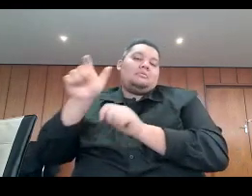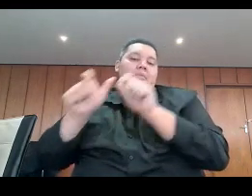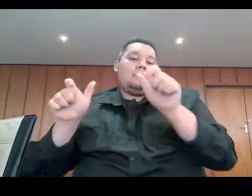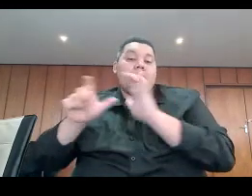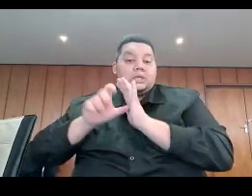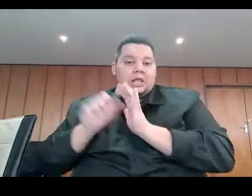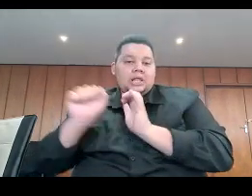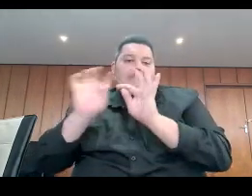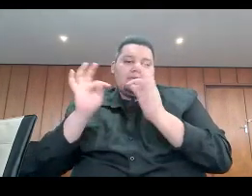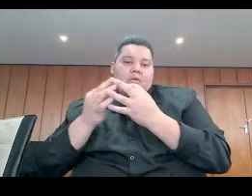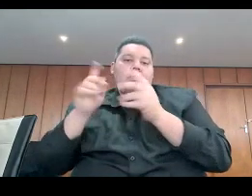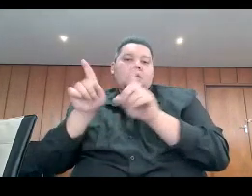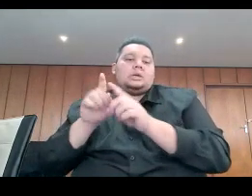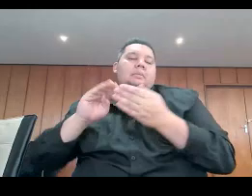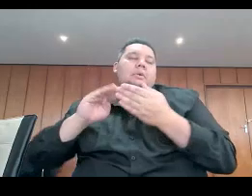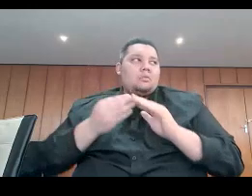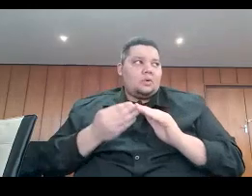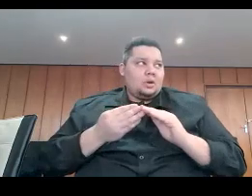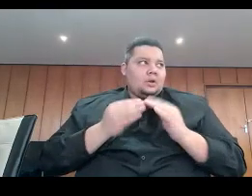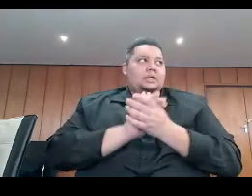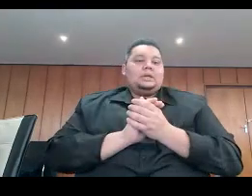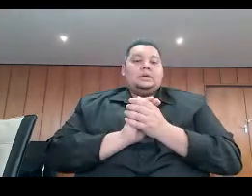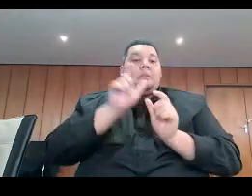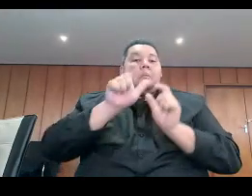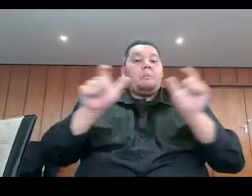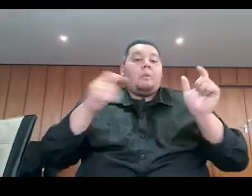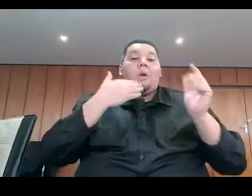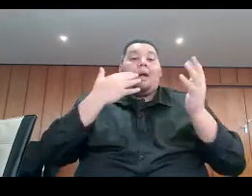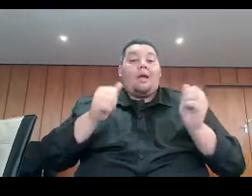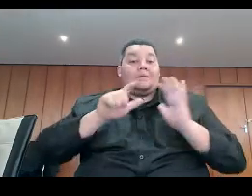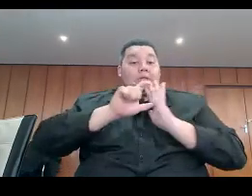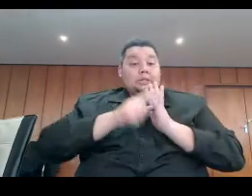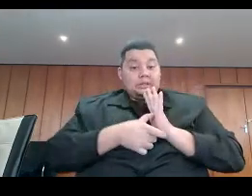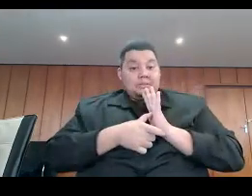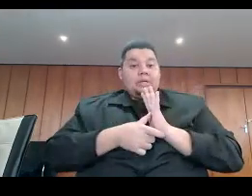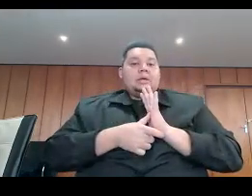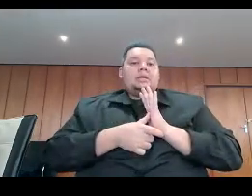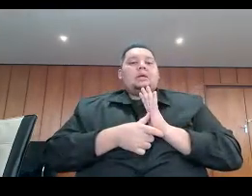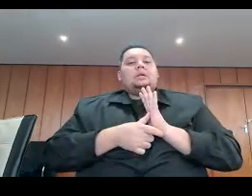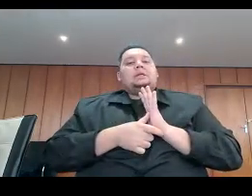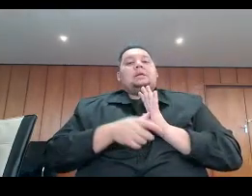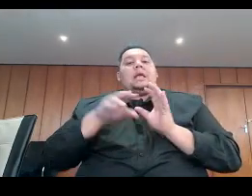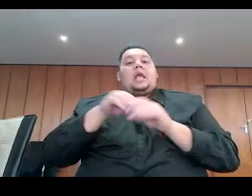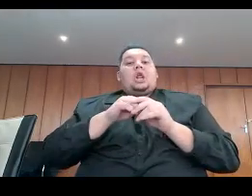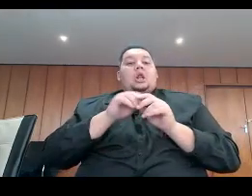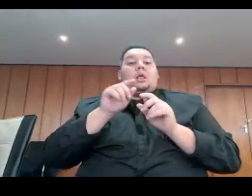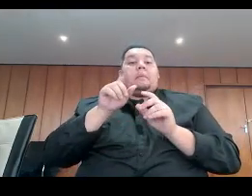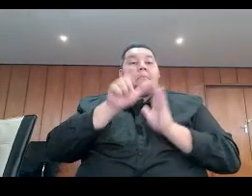their families and communities. People with disabilities in disability